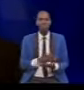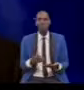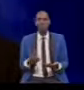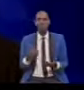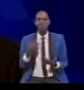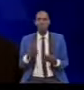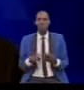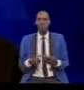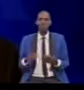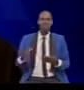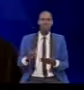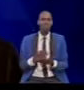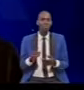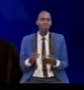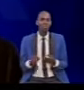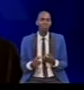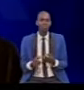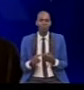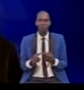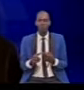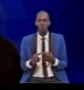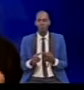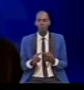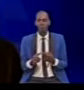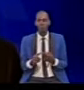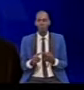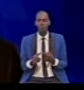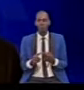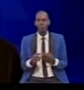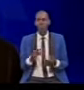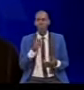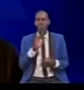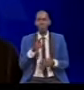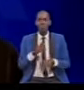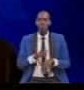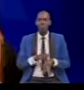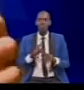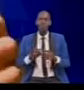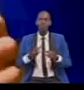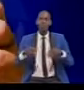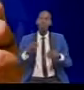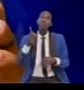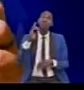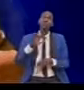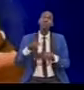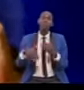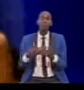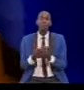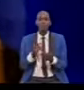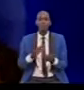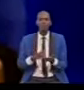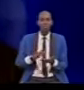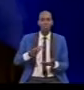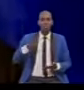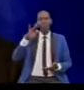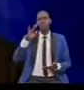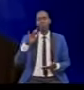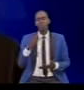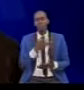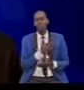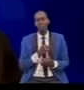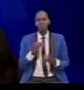them, but meditate on their meaning. It's your moment to give God all the glory and honor through your